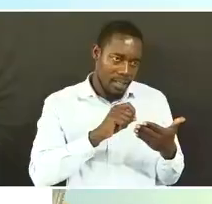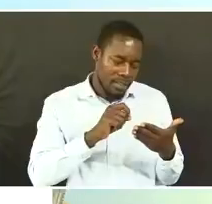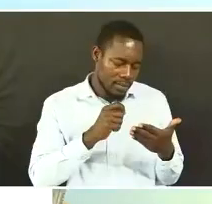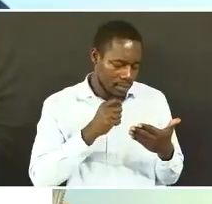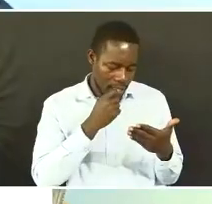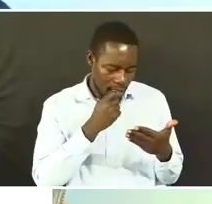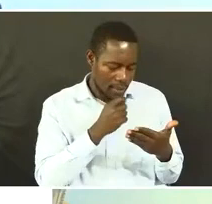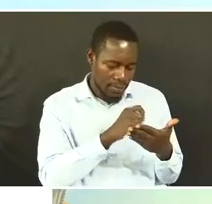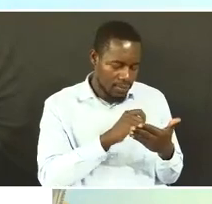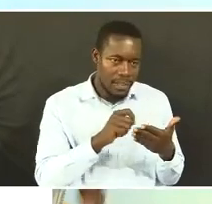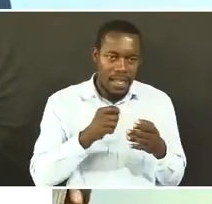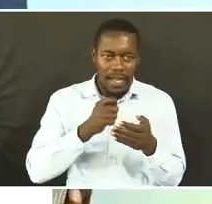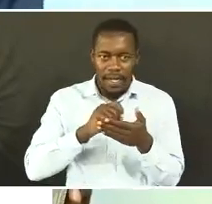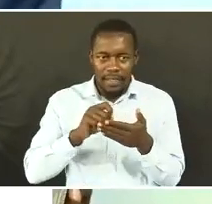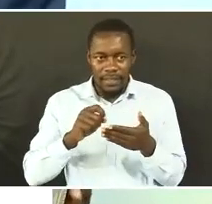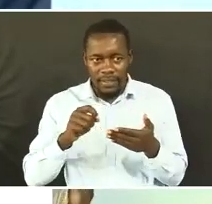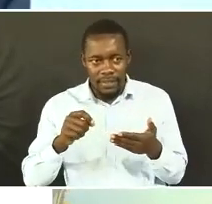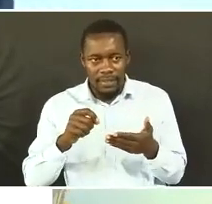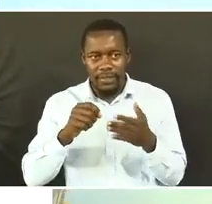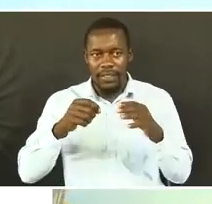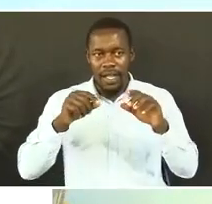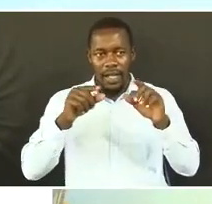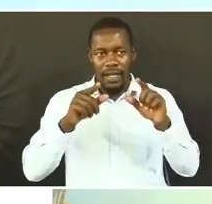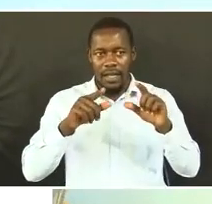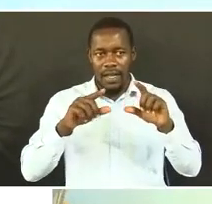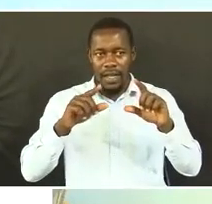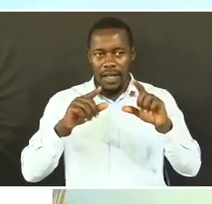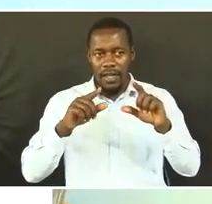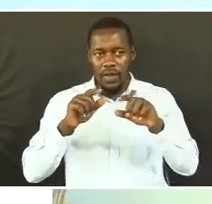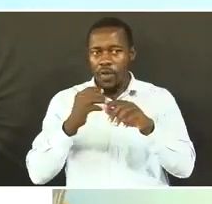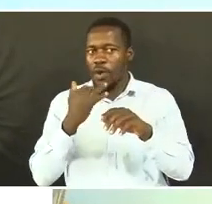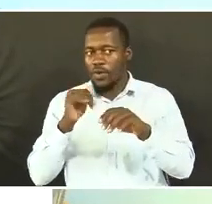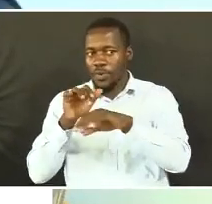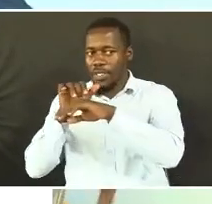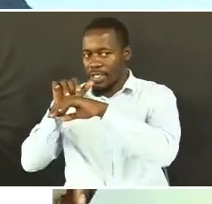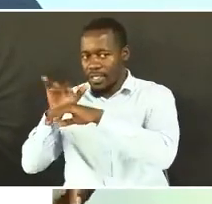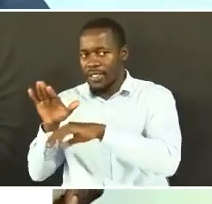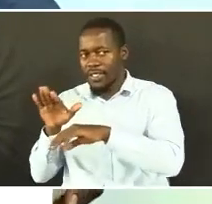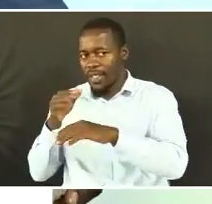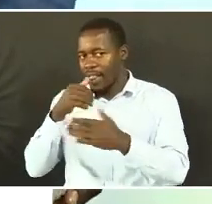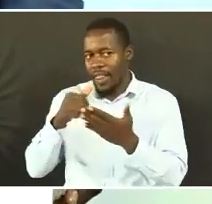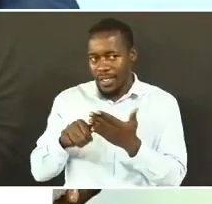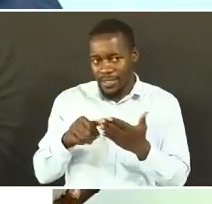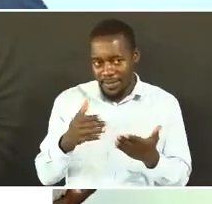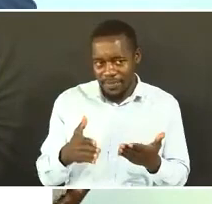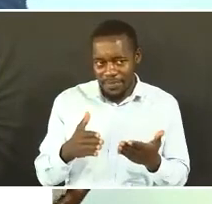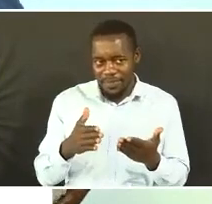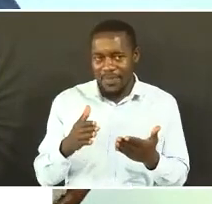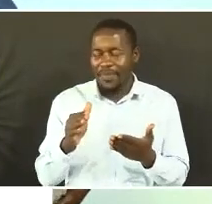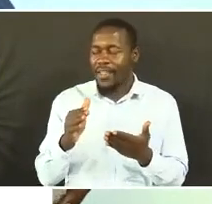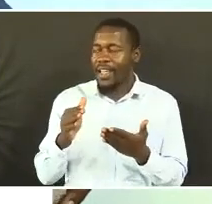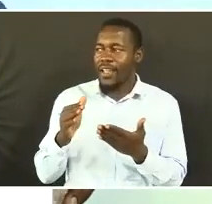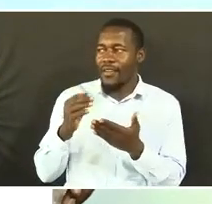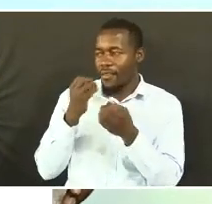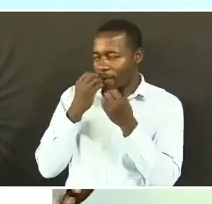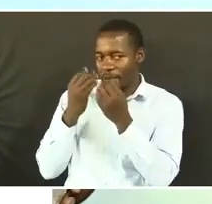younger. Dear Dad, I can't believe it has come to